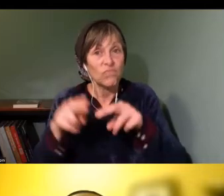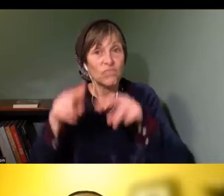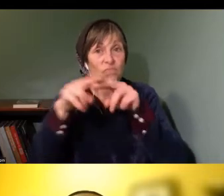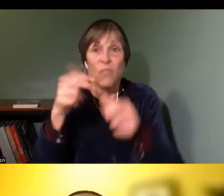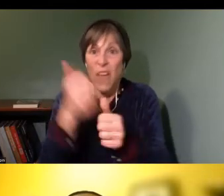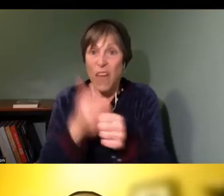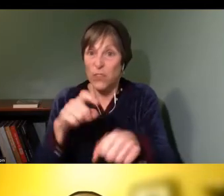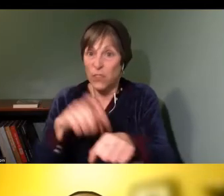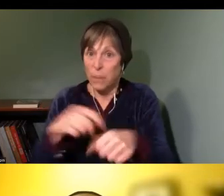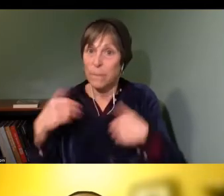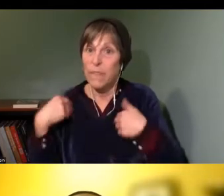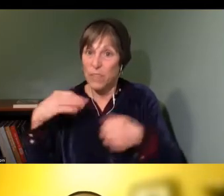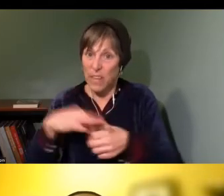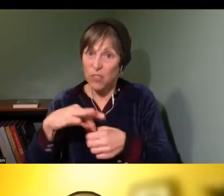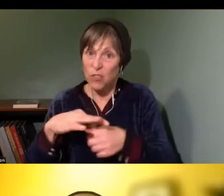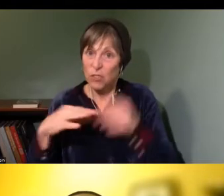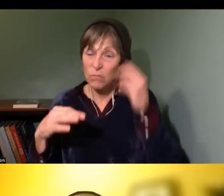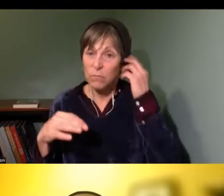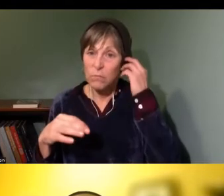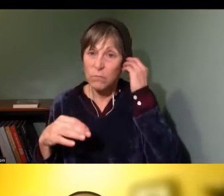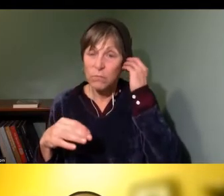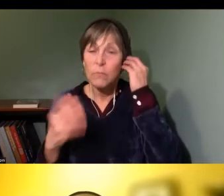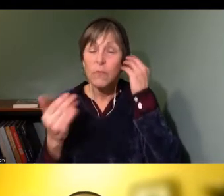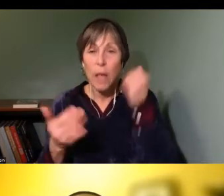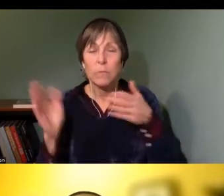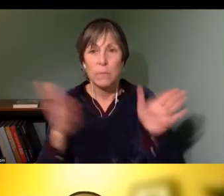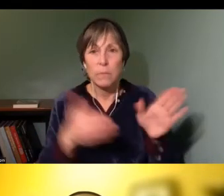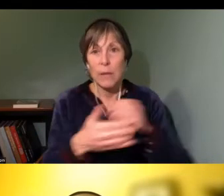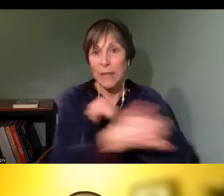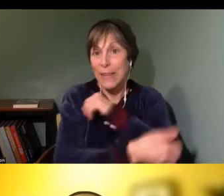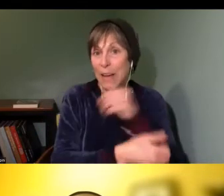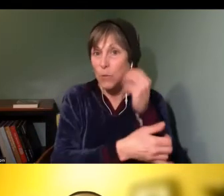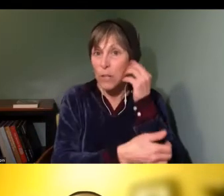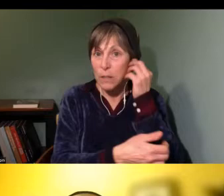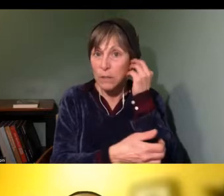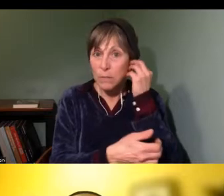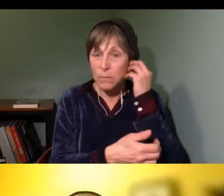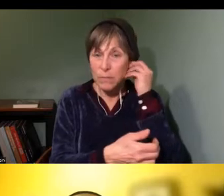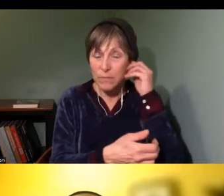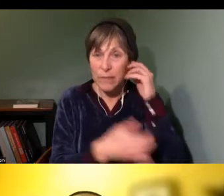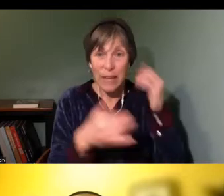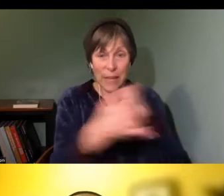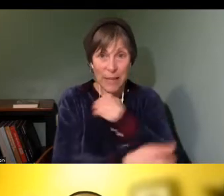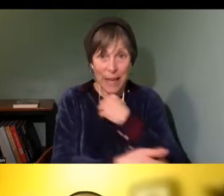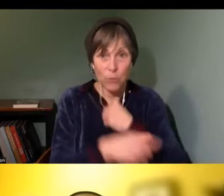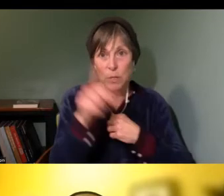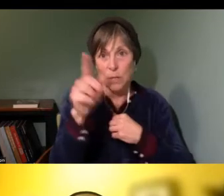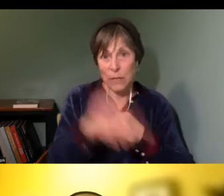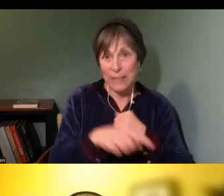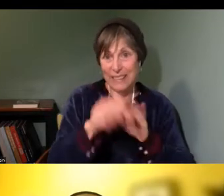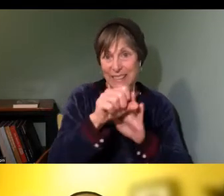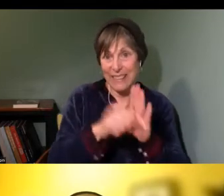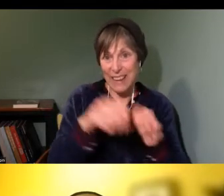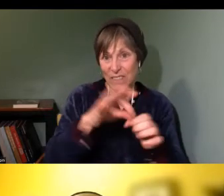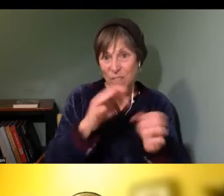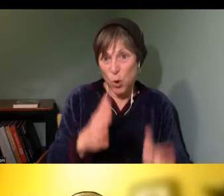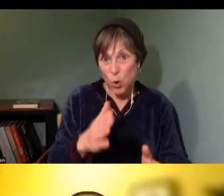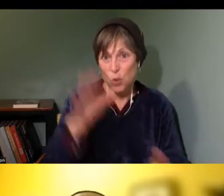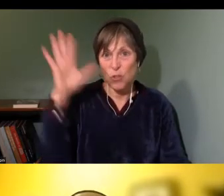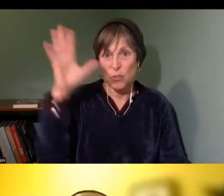um as far as our county state registered voters we have about 11 500.